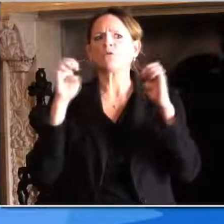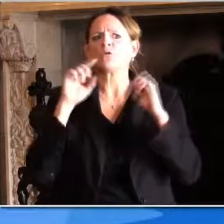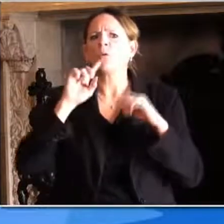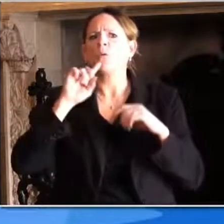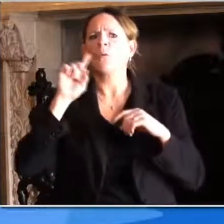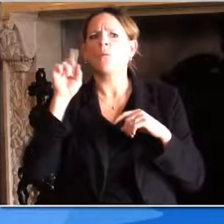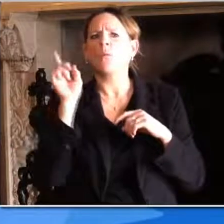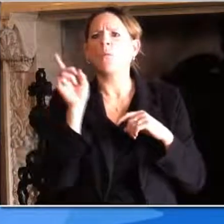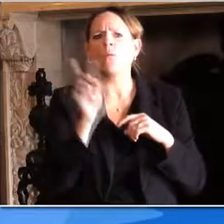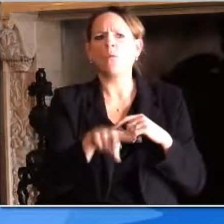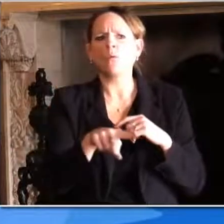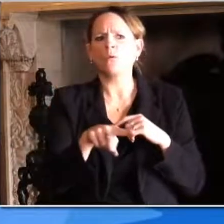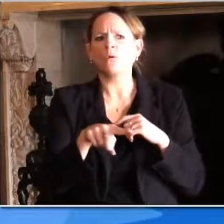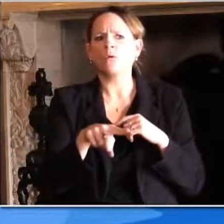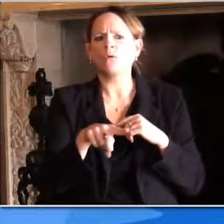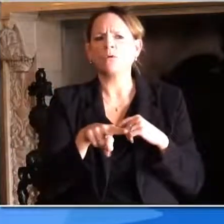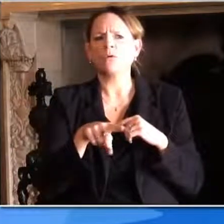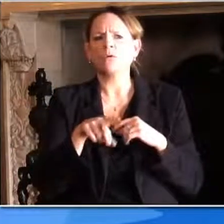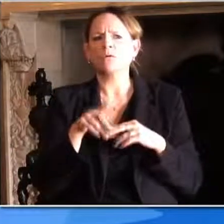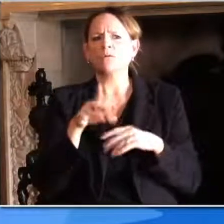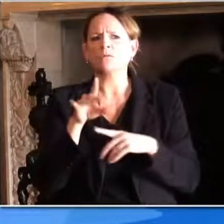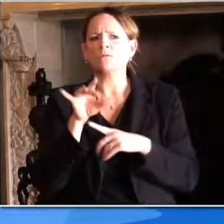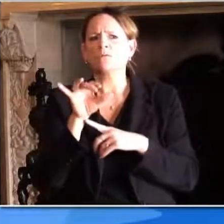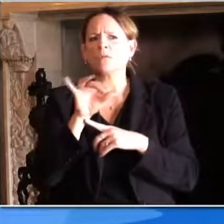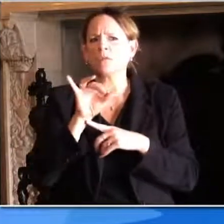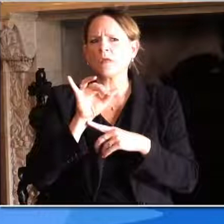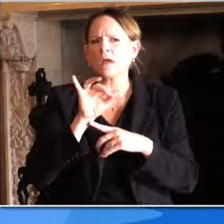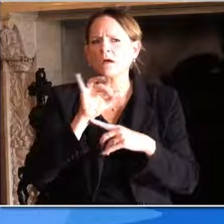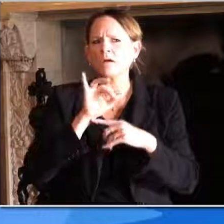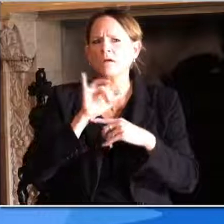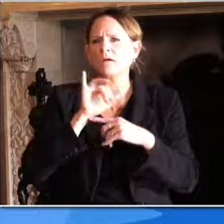first emergency order under the new order? Thank you.